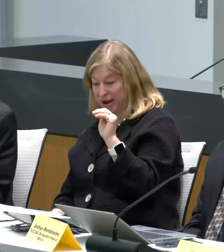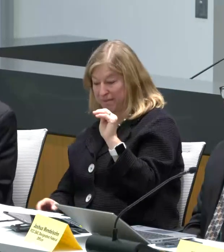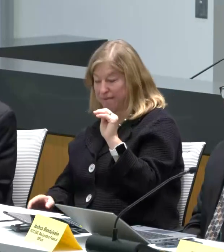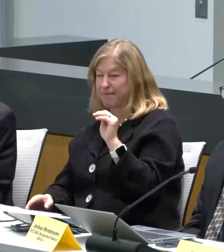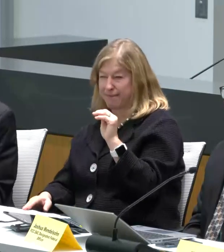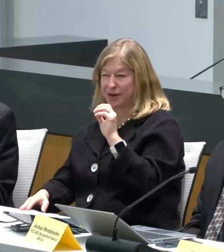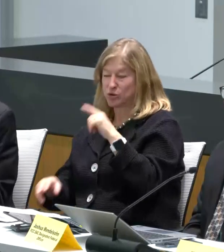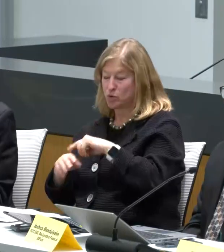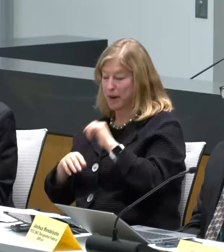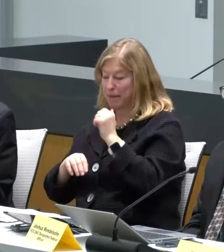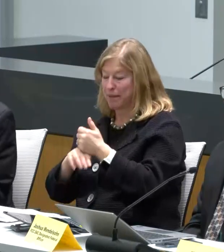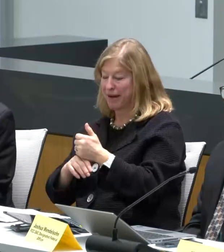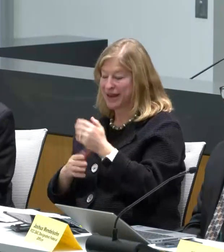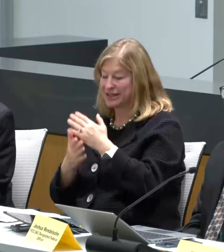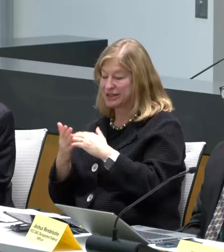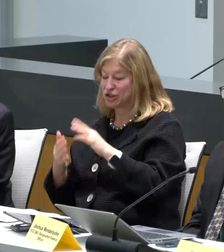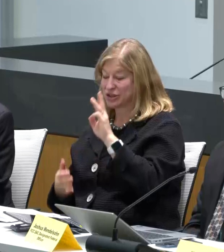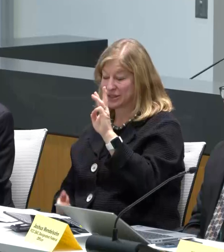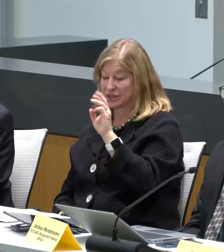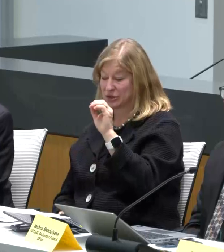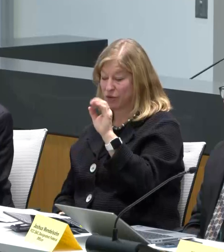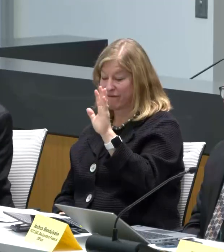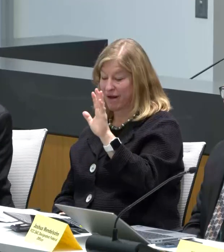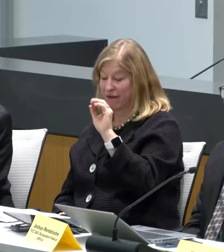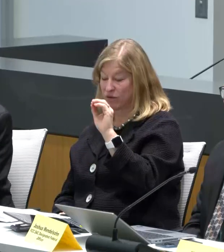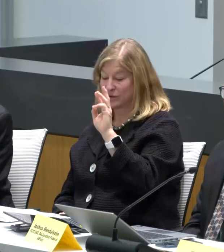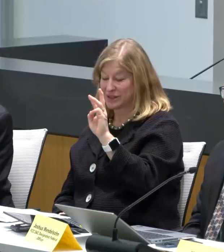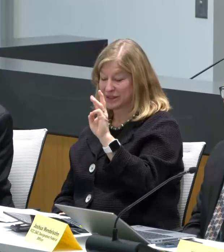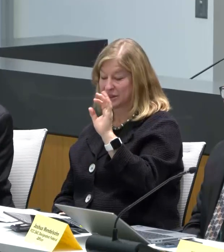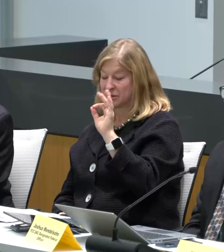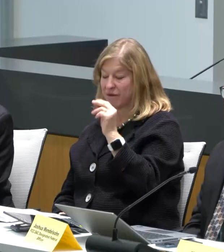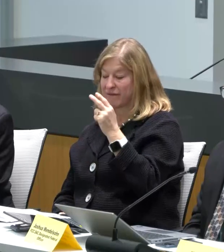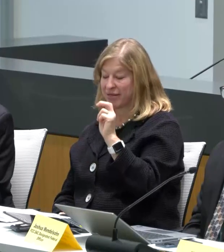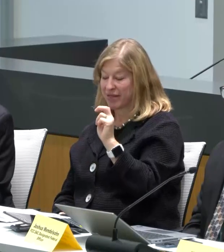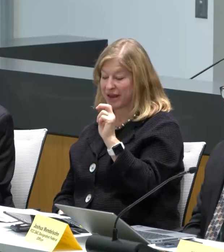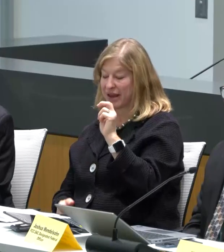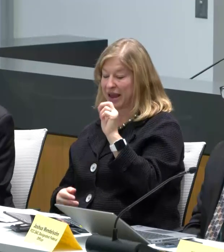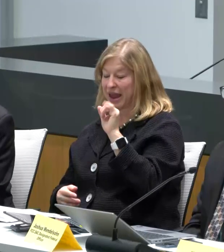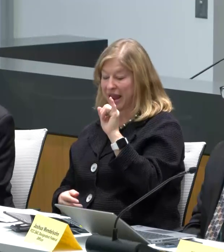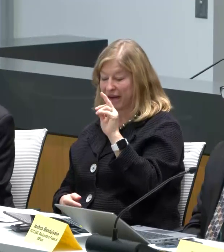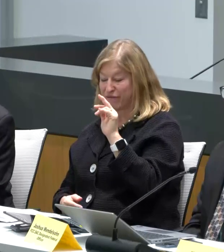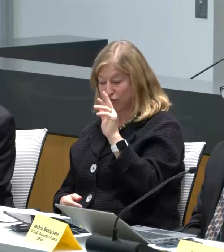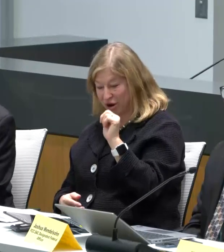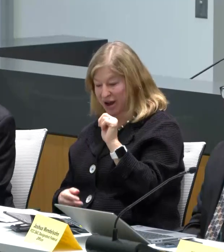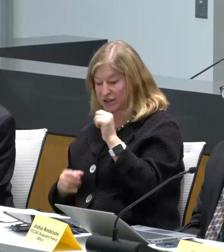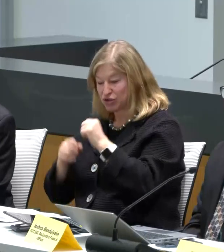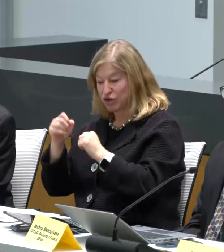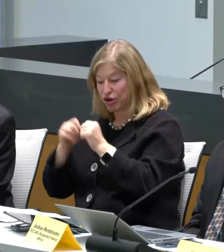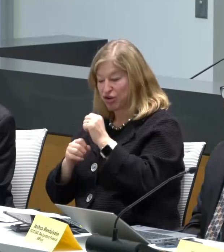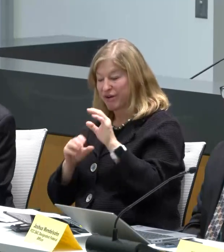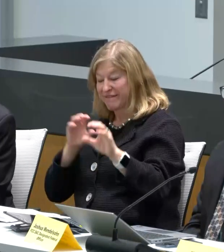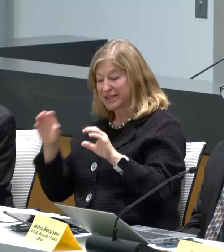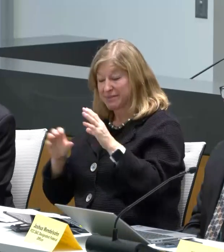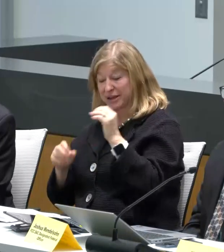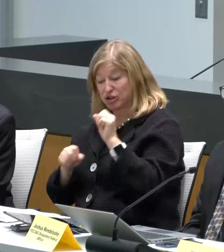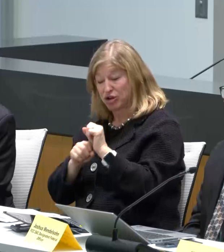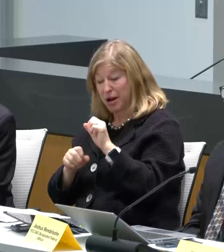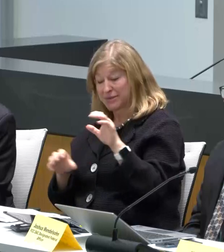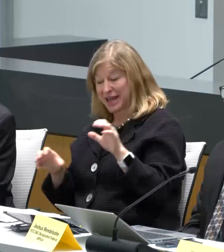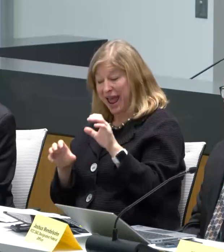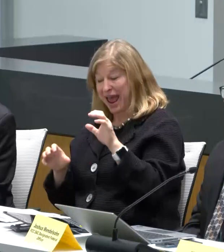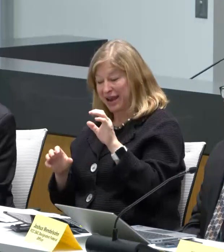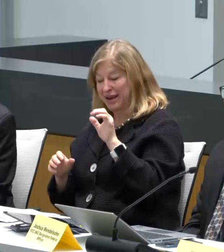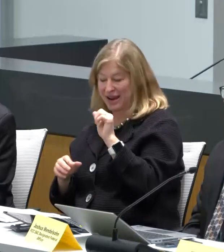report and order, as well as FNPRM. This was to implement section 60506, of the